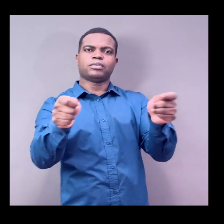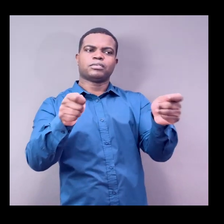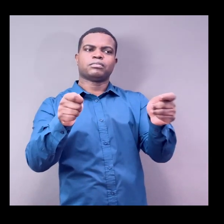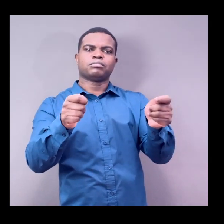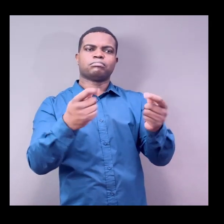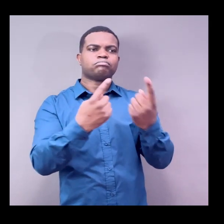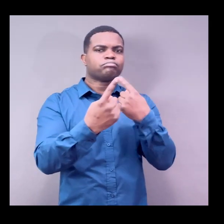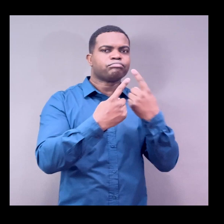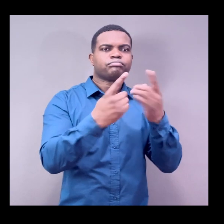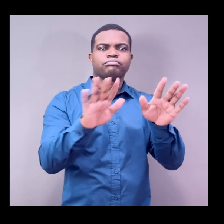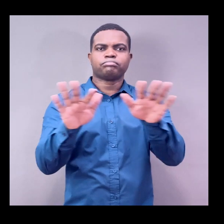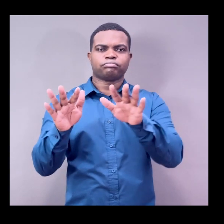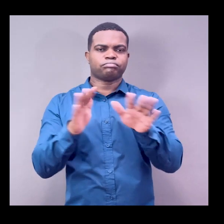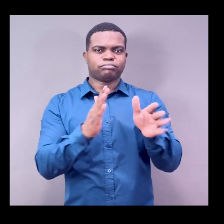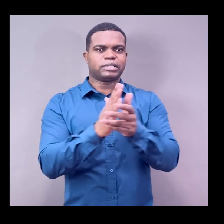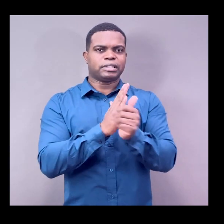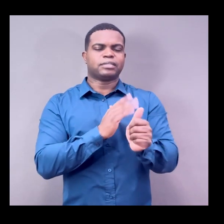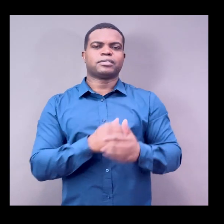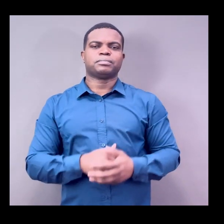campaign skills.